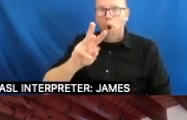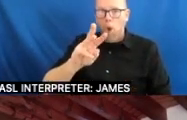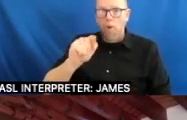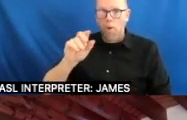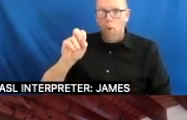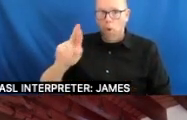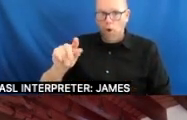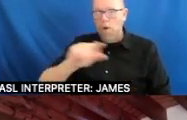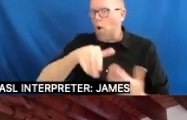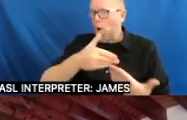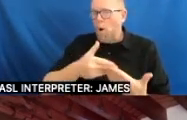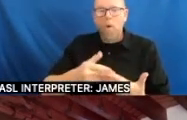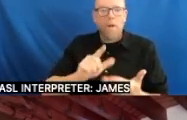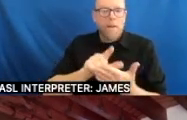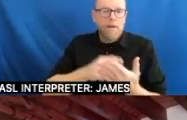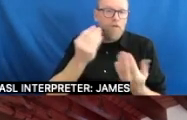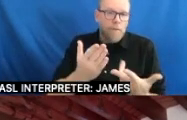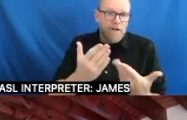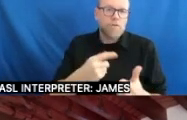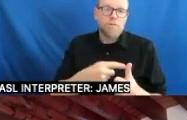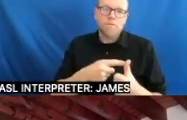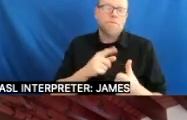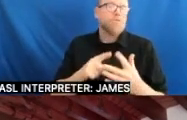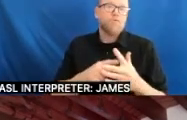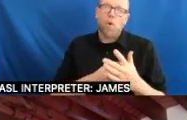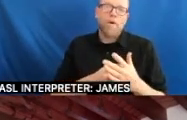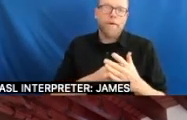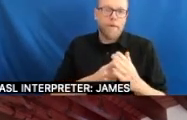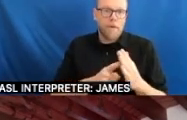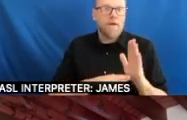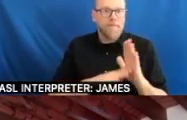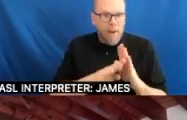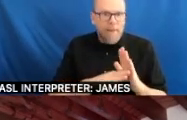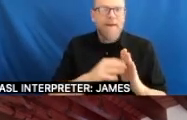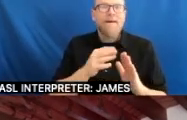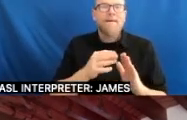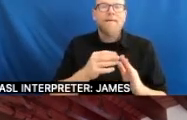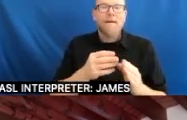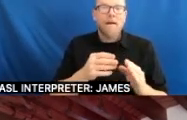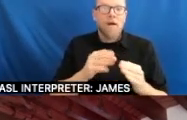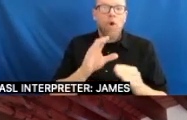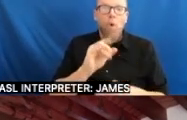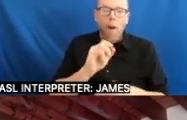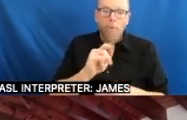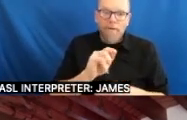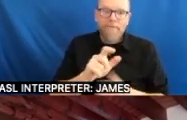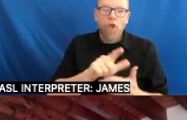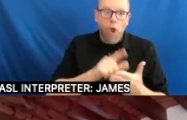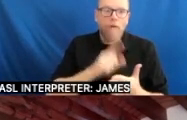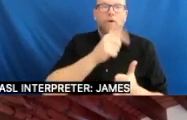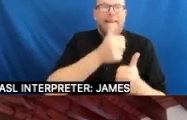legal information, and we've started building out state-by-state guides on cooperative law as it applies